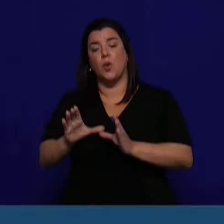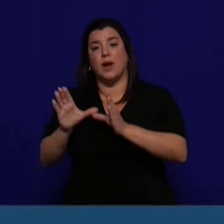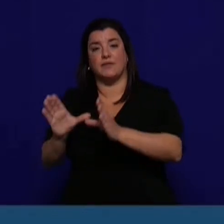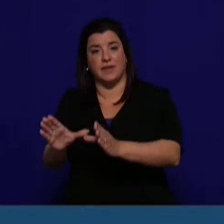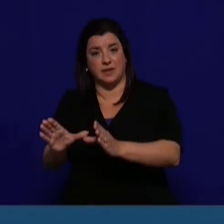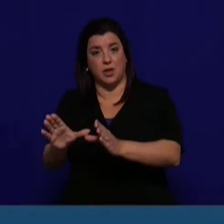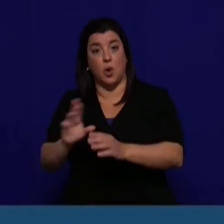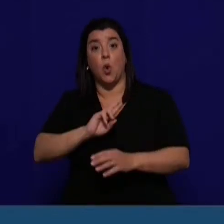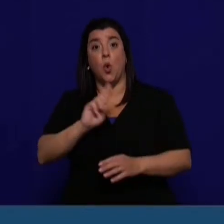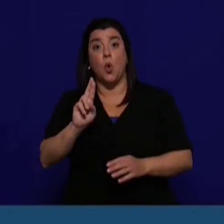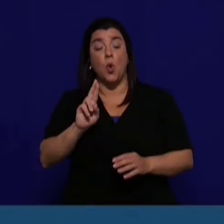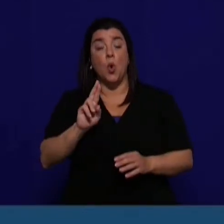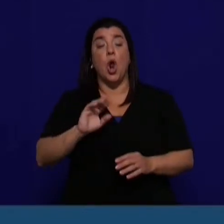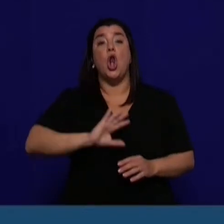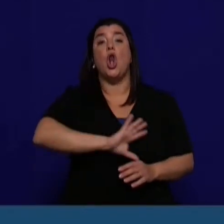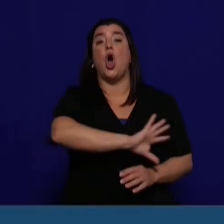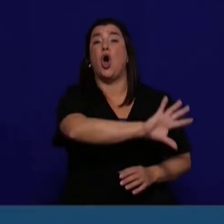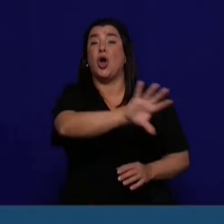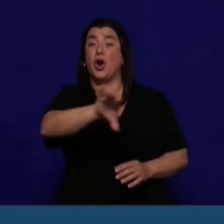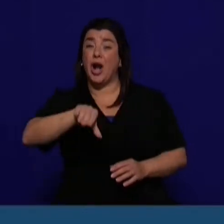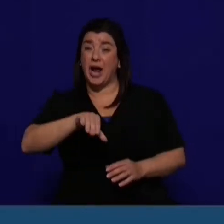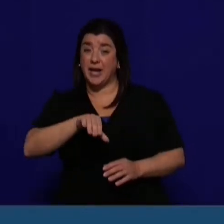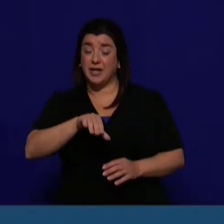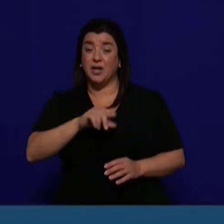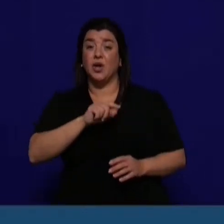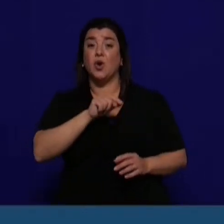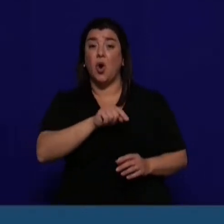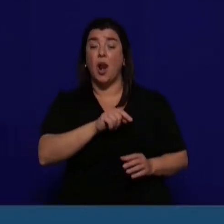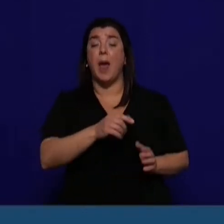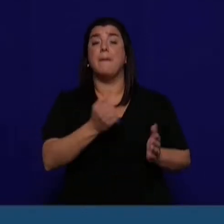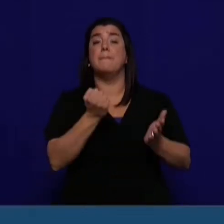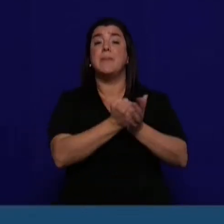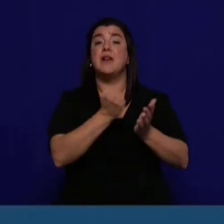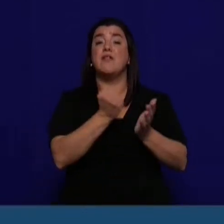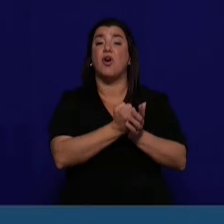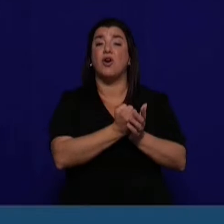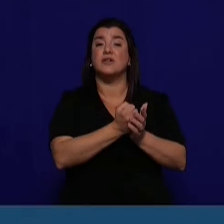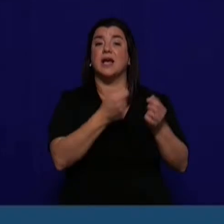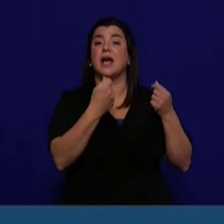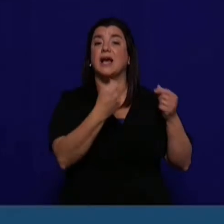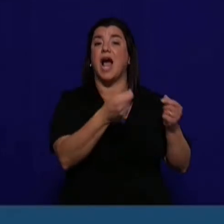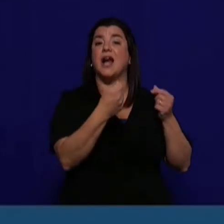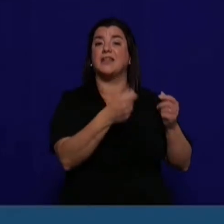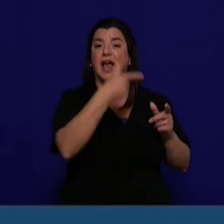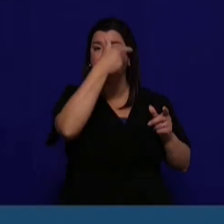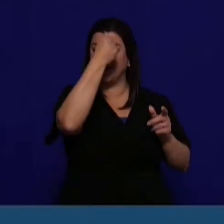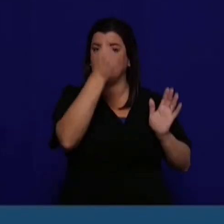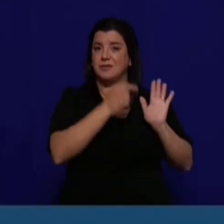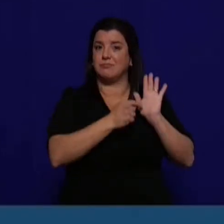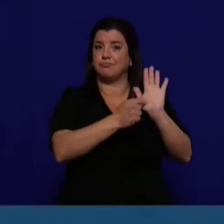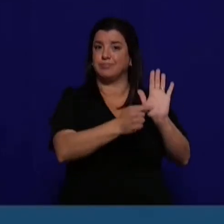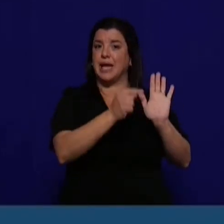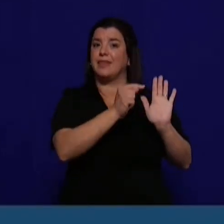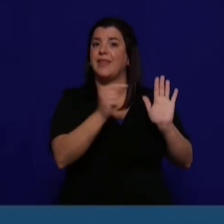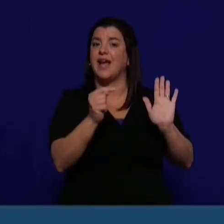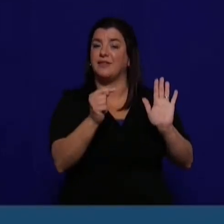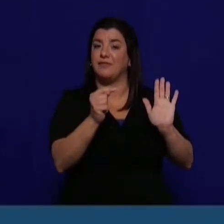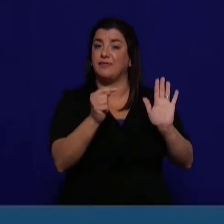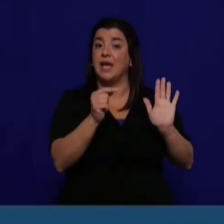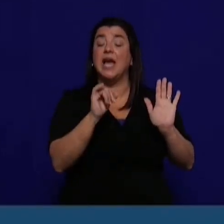kollha qegħdin amber. Allura min ma jġibx test miegħu minn barra ta' PCR dawn kollha jiġu soġġetti għal